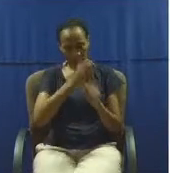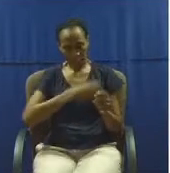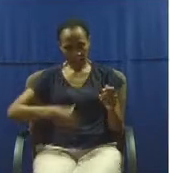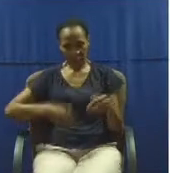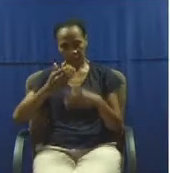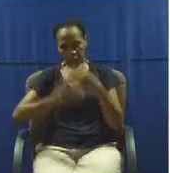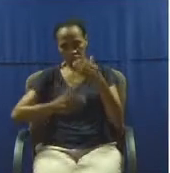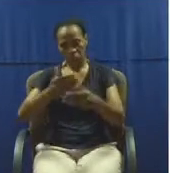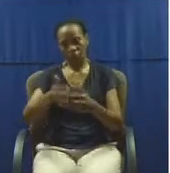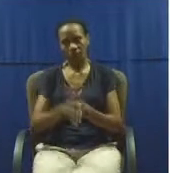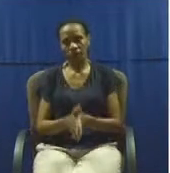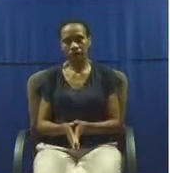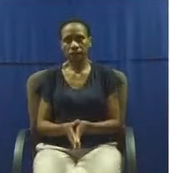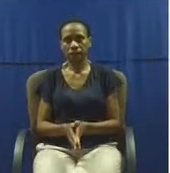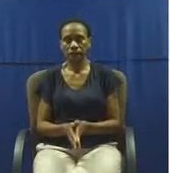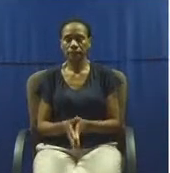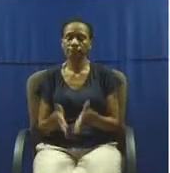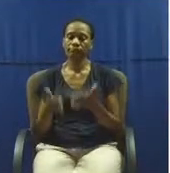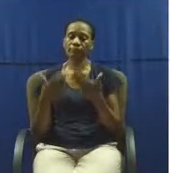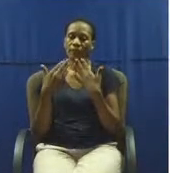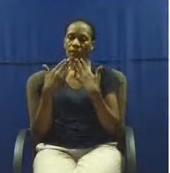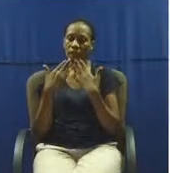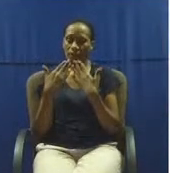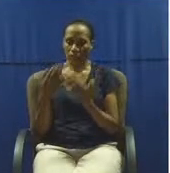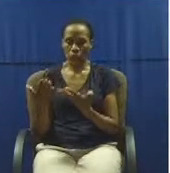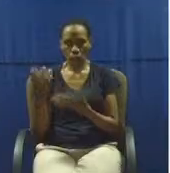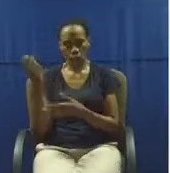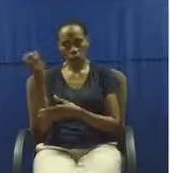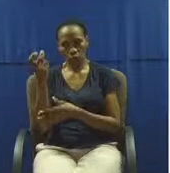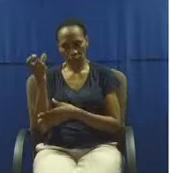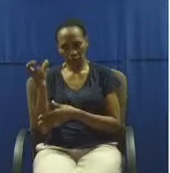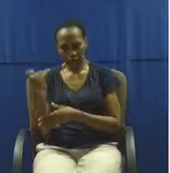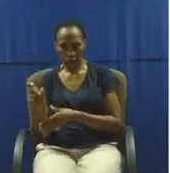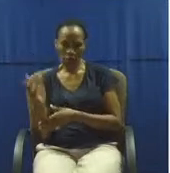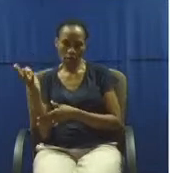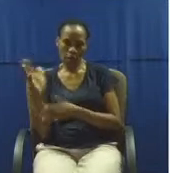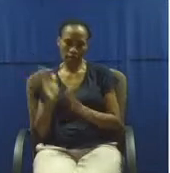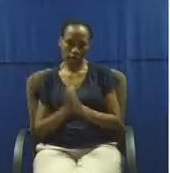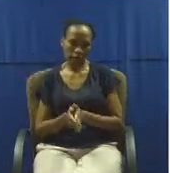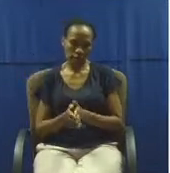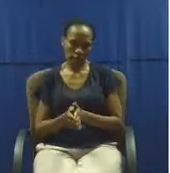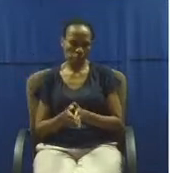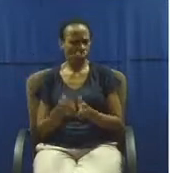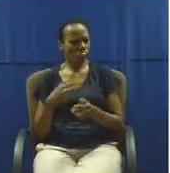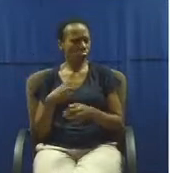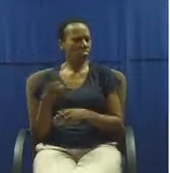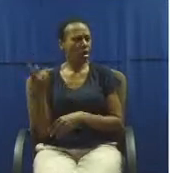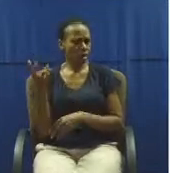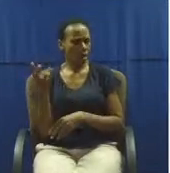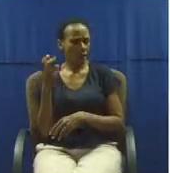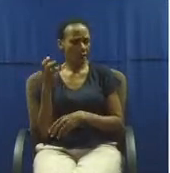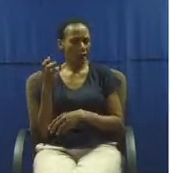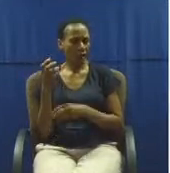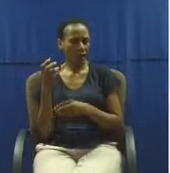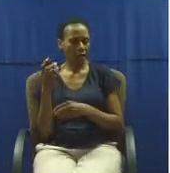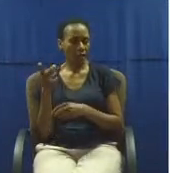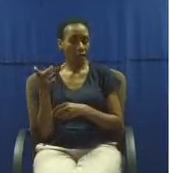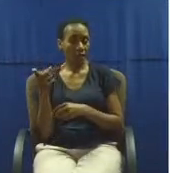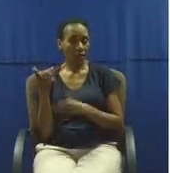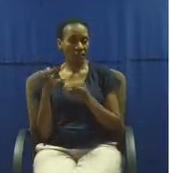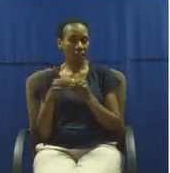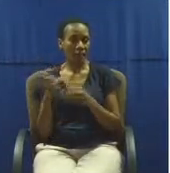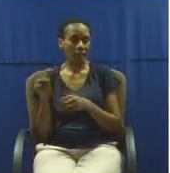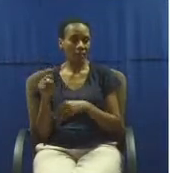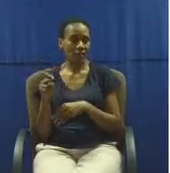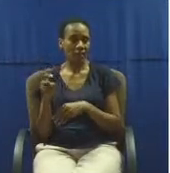President. Thank you, Honorable Speaker. I hear what Honorable